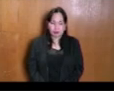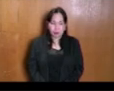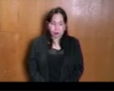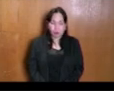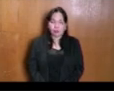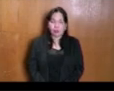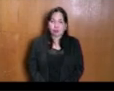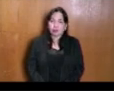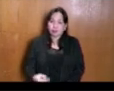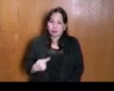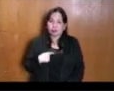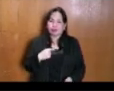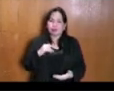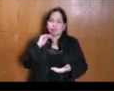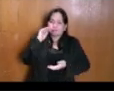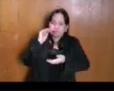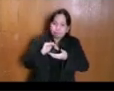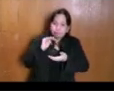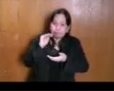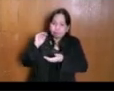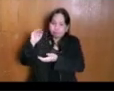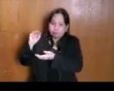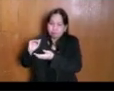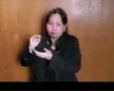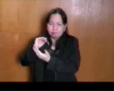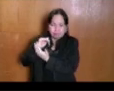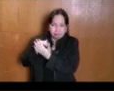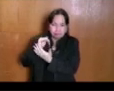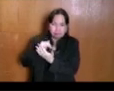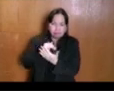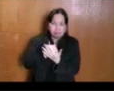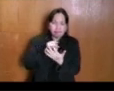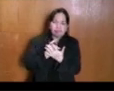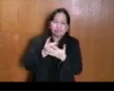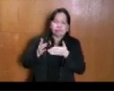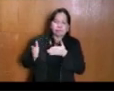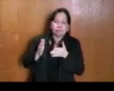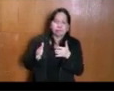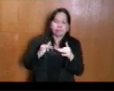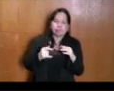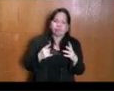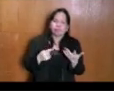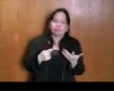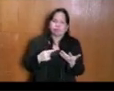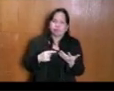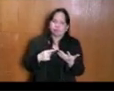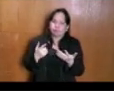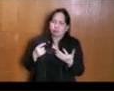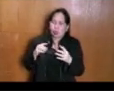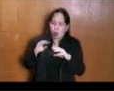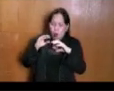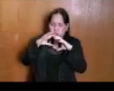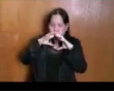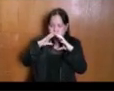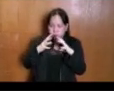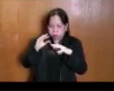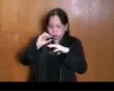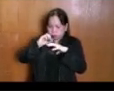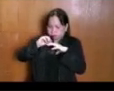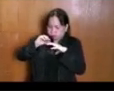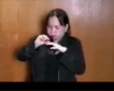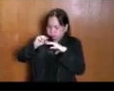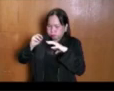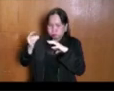All right, so mitigation is basically strategies for reducing or preventing greenhouse gas emissions. And we can think